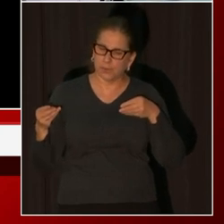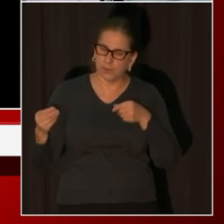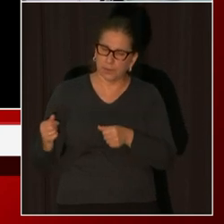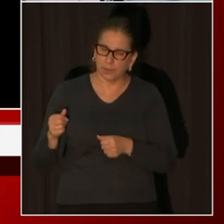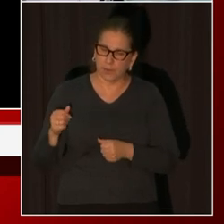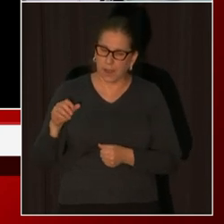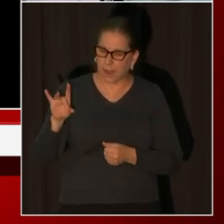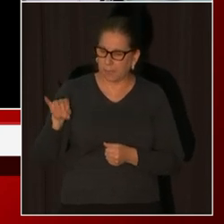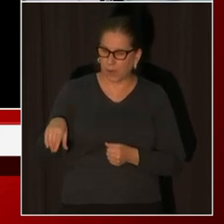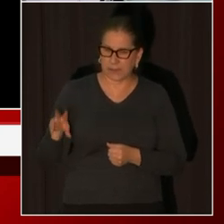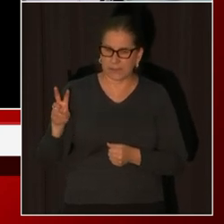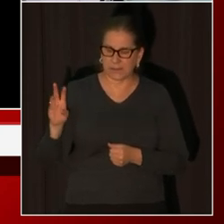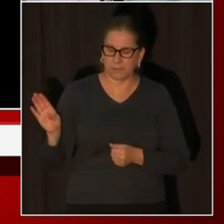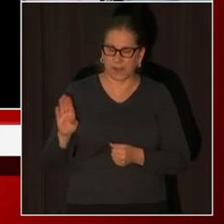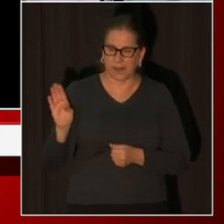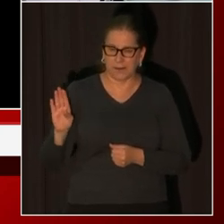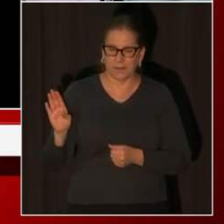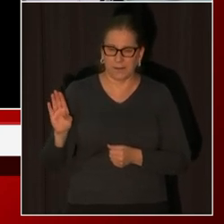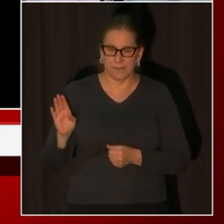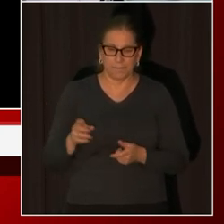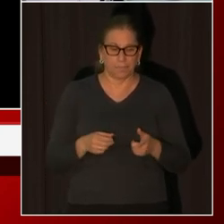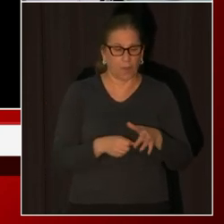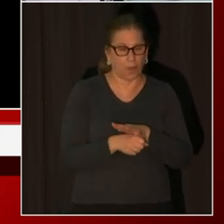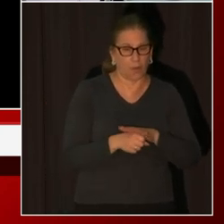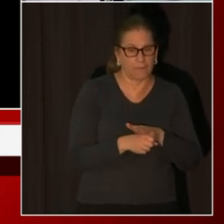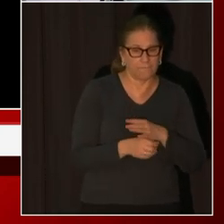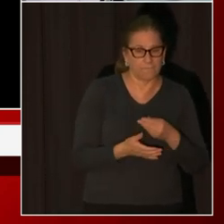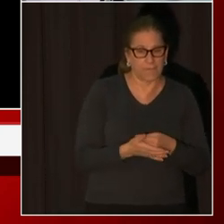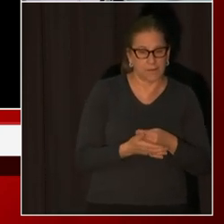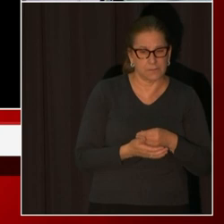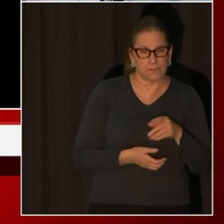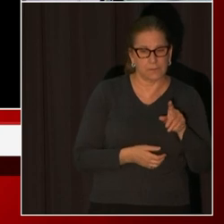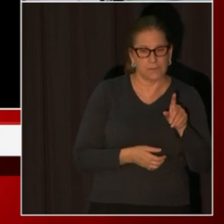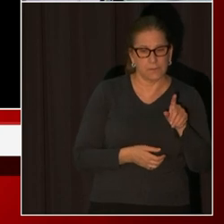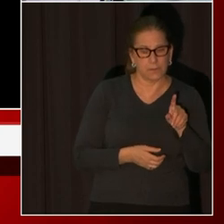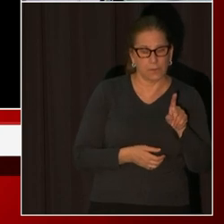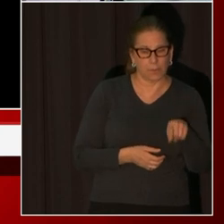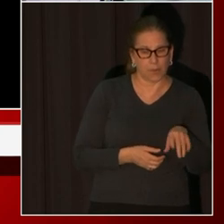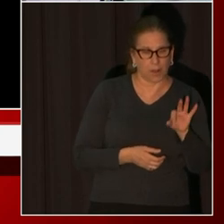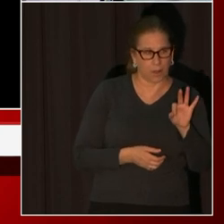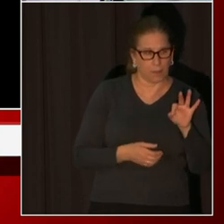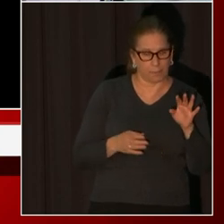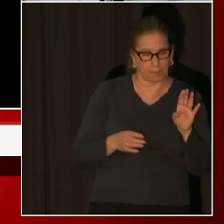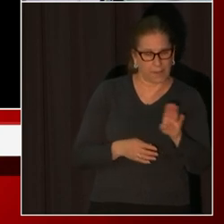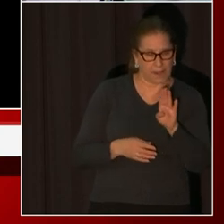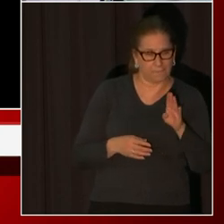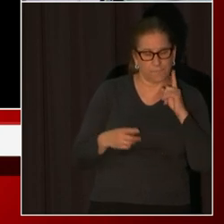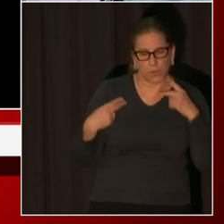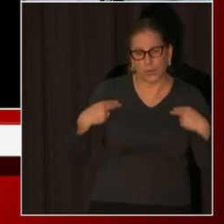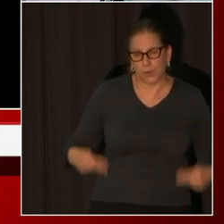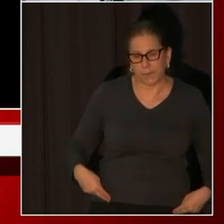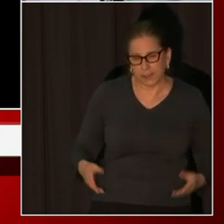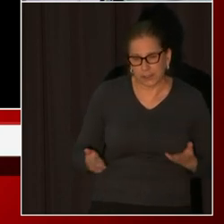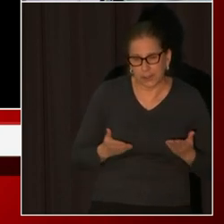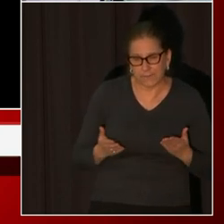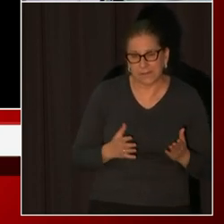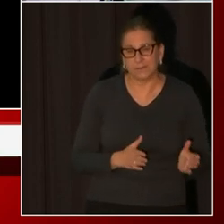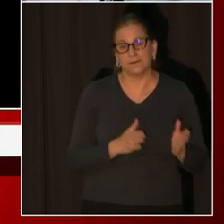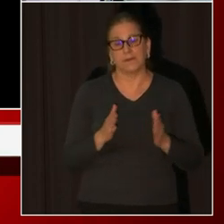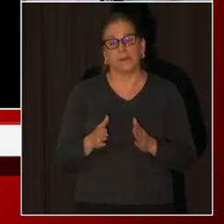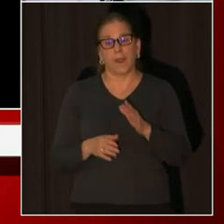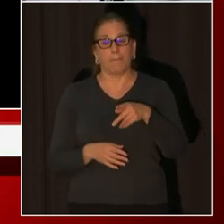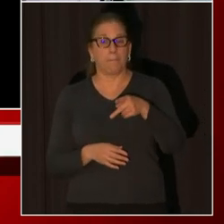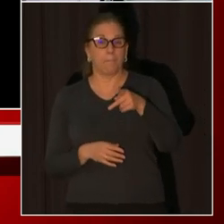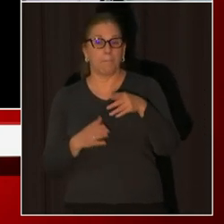funds, human support services at $1.9 billion, then public safety at nearly $1.3 billion, and you can see the